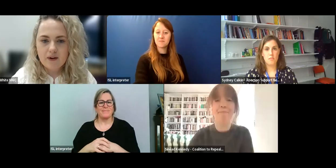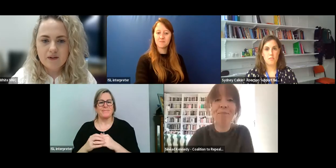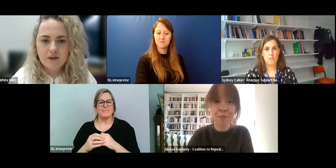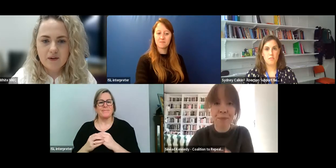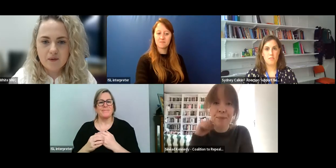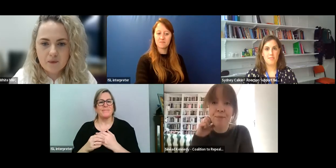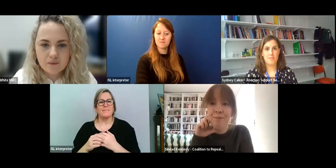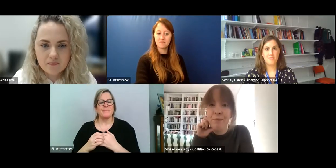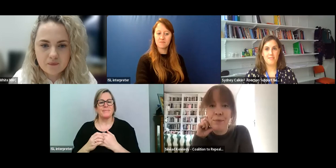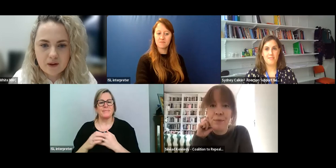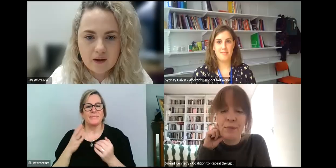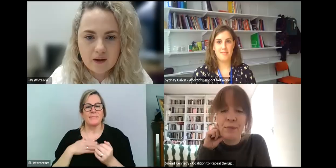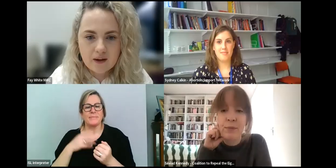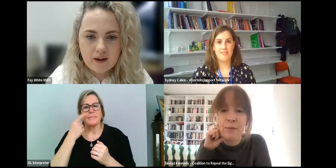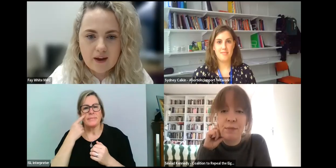Sorry, just going through.